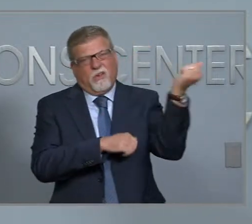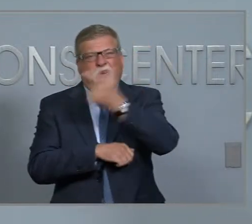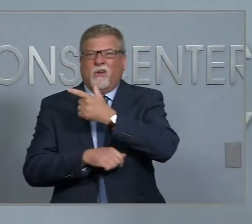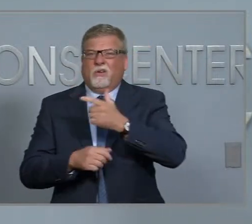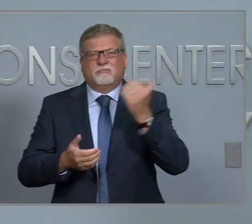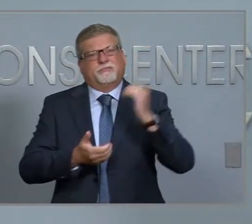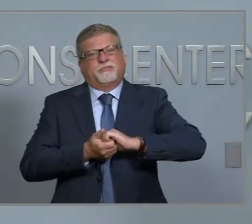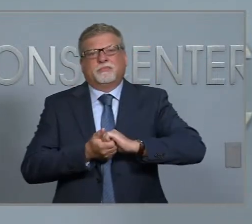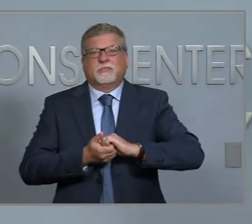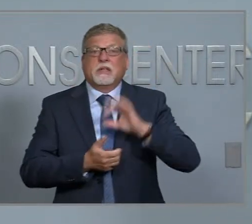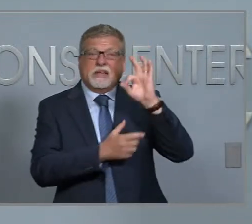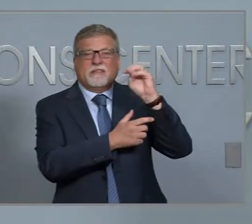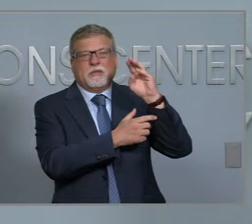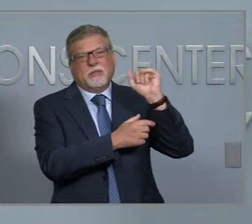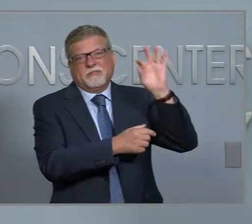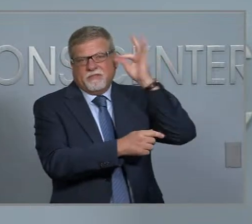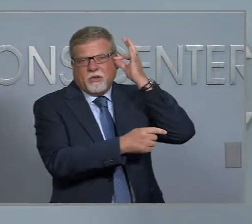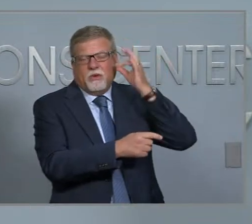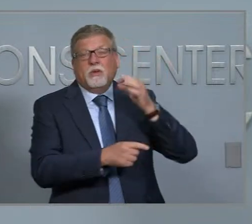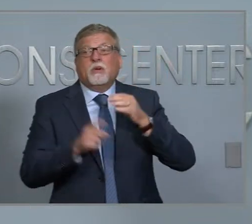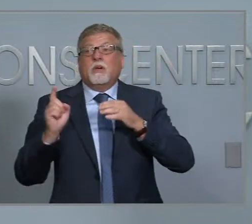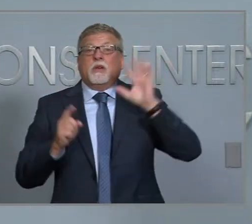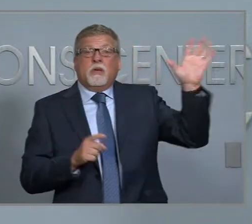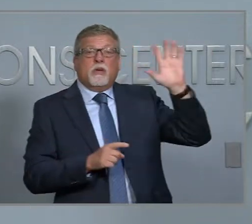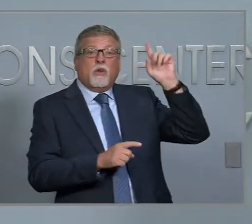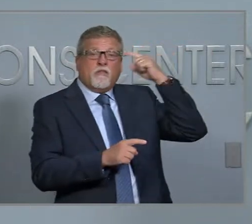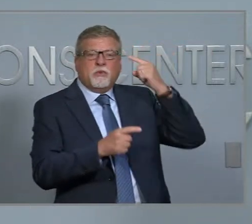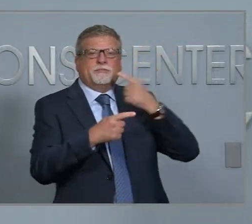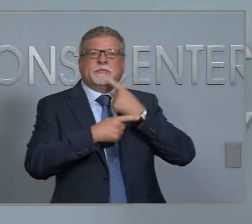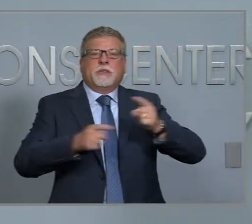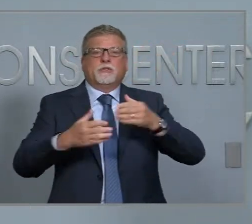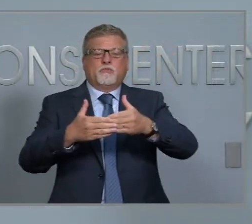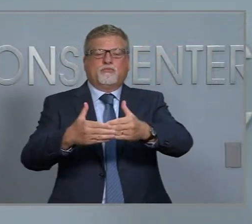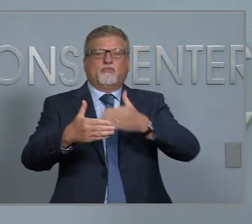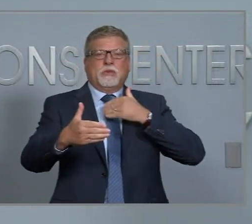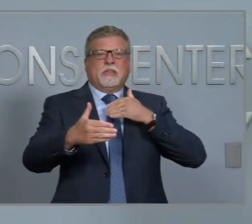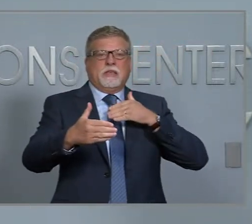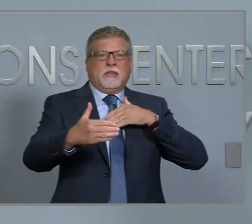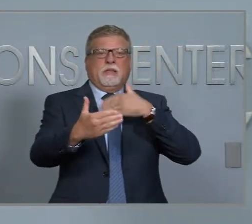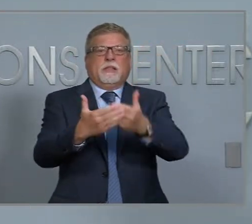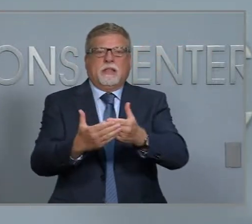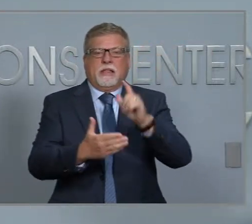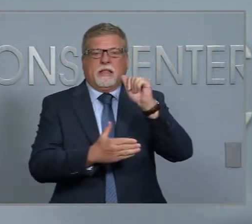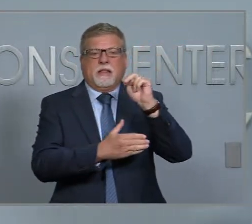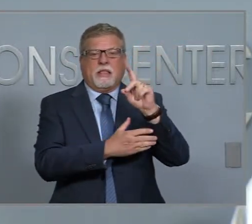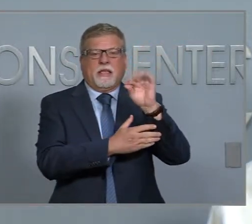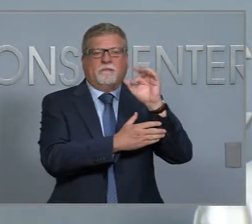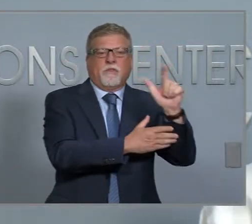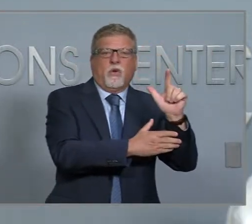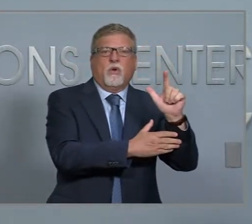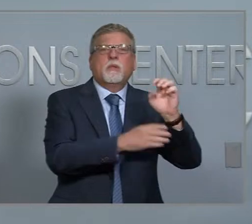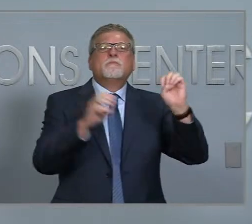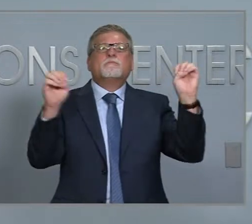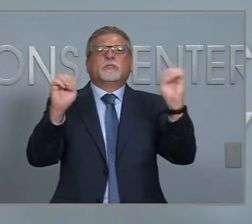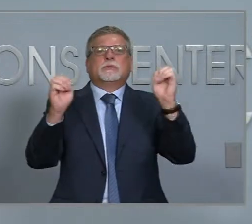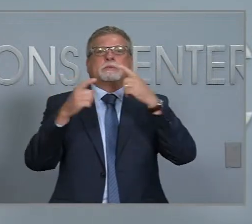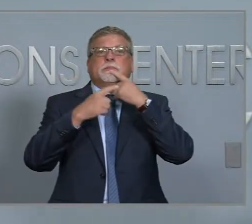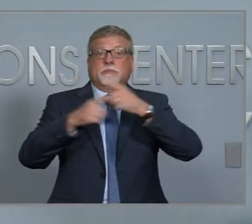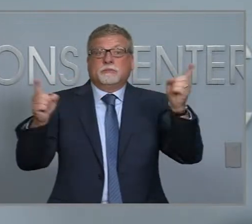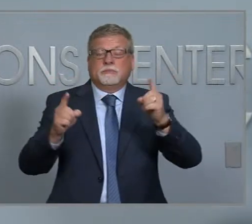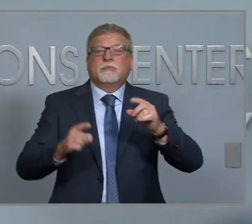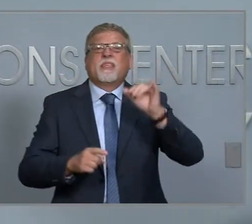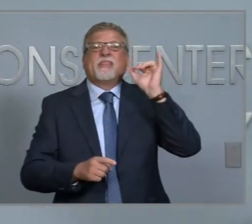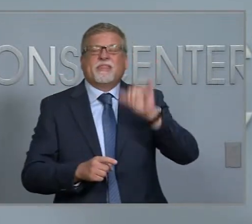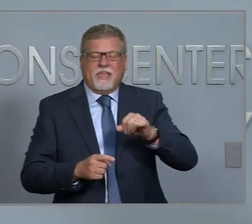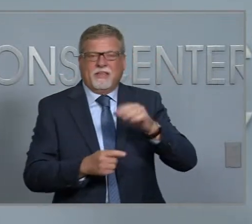Right now, that pre-landfall declaration is focused on supporting emergency protective measures specifically related to mass